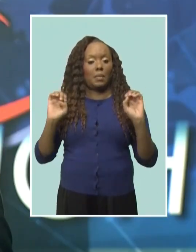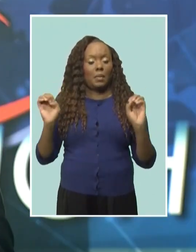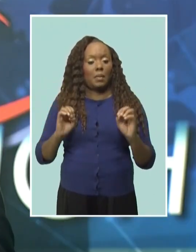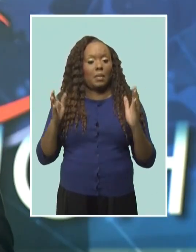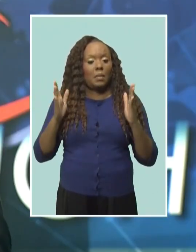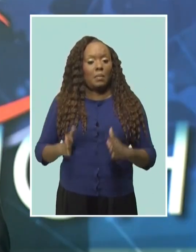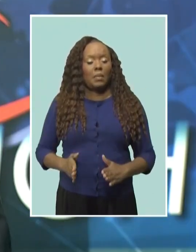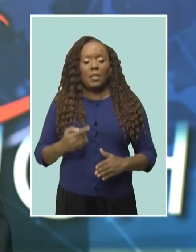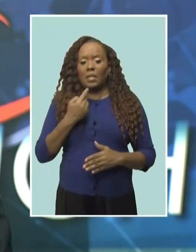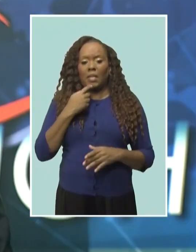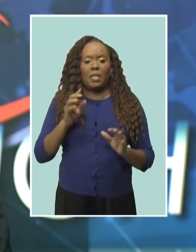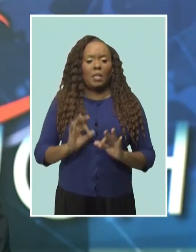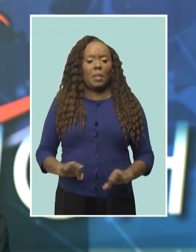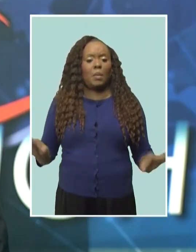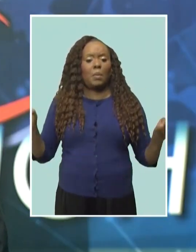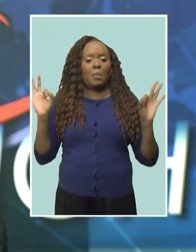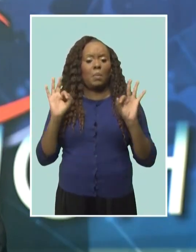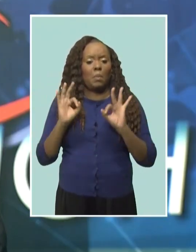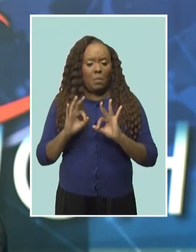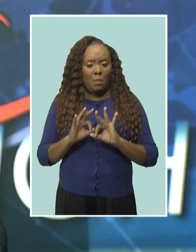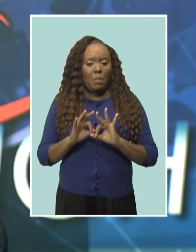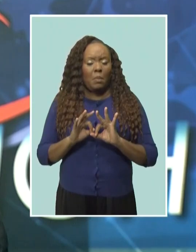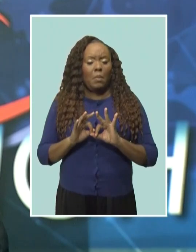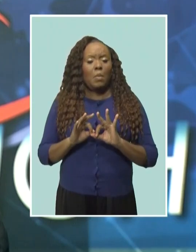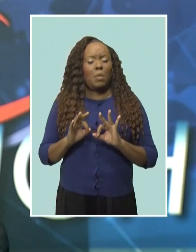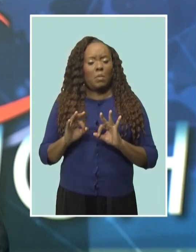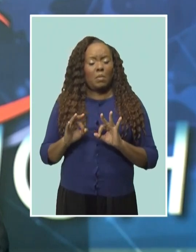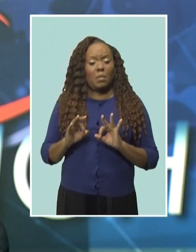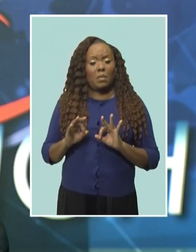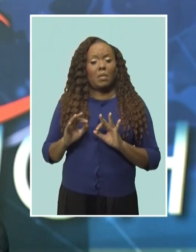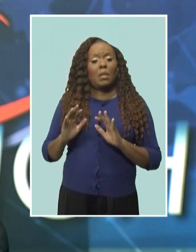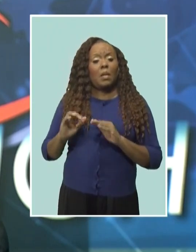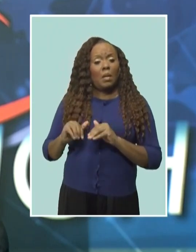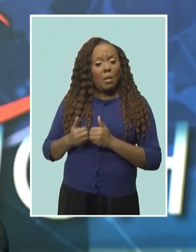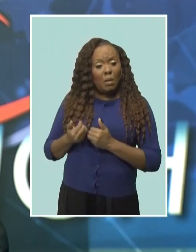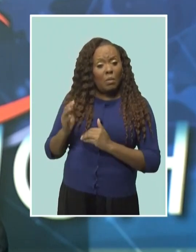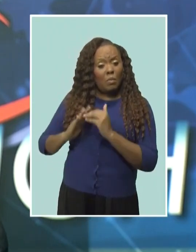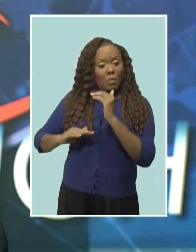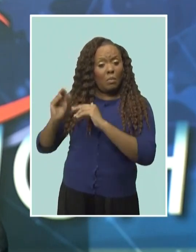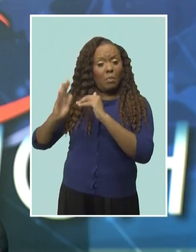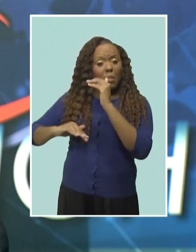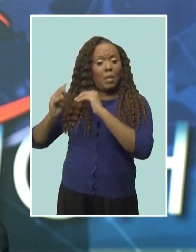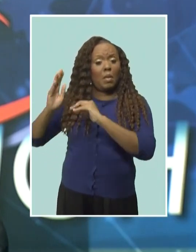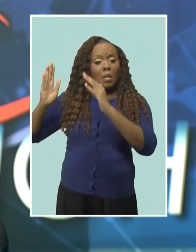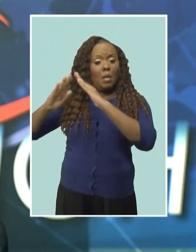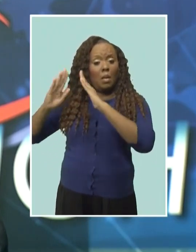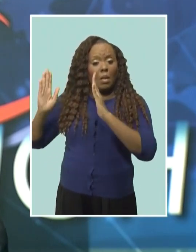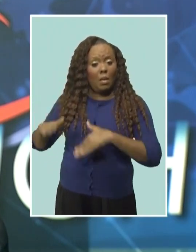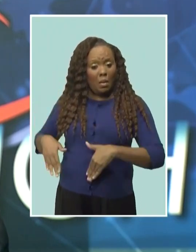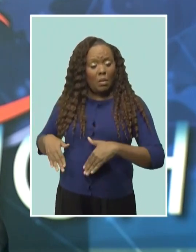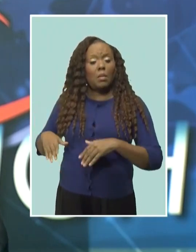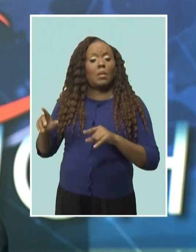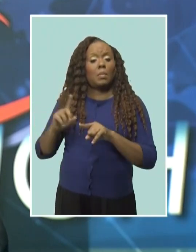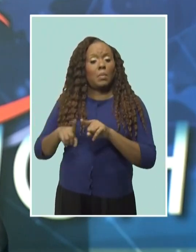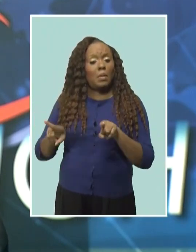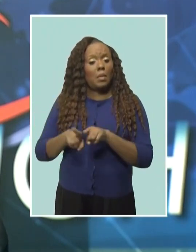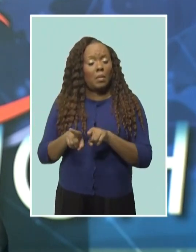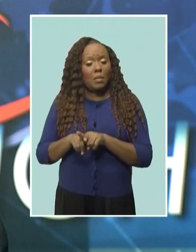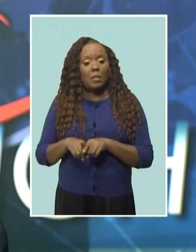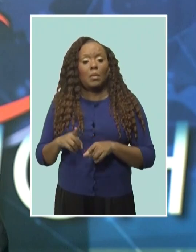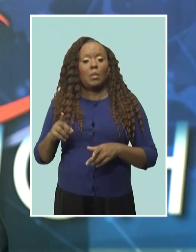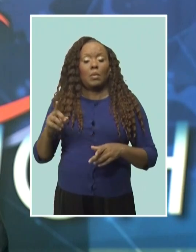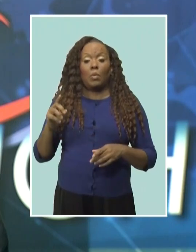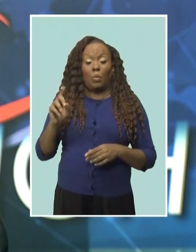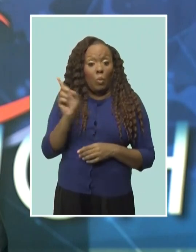A local disaster emergency official is stressing the importance of considering not only how homes are constructed, but also where they